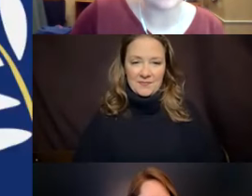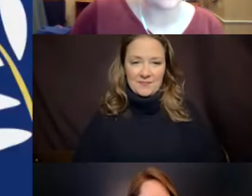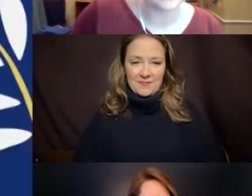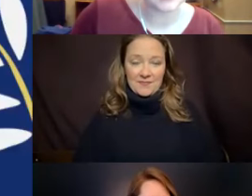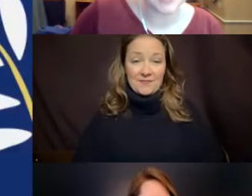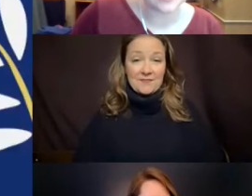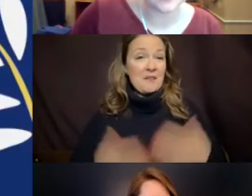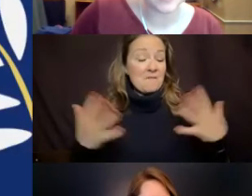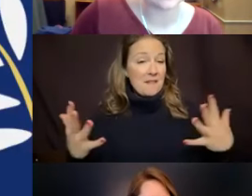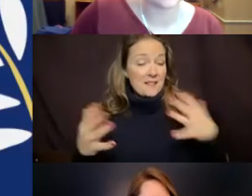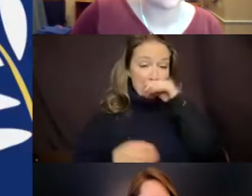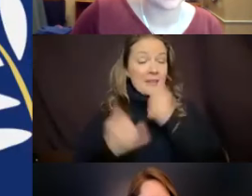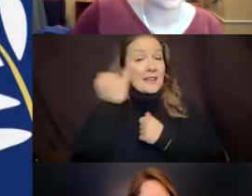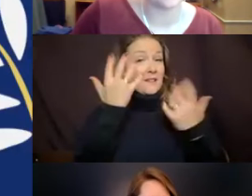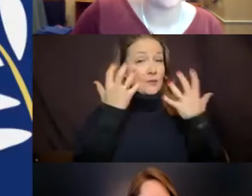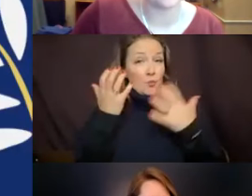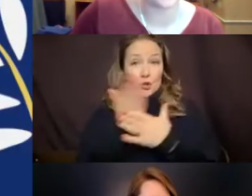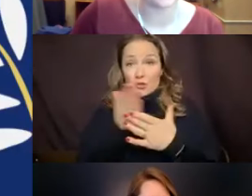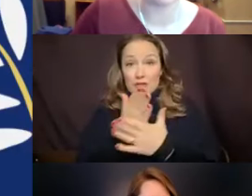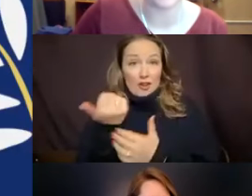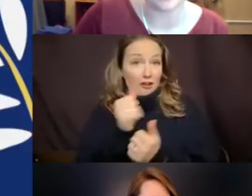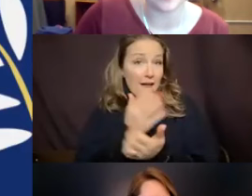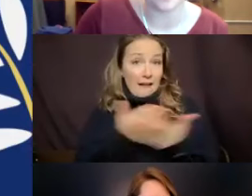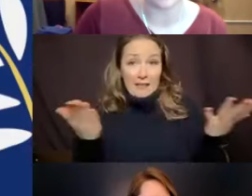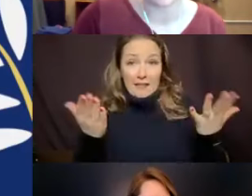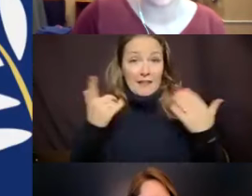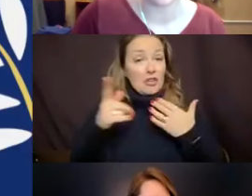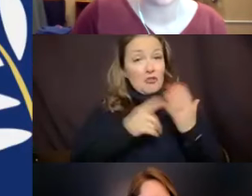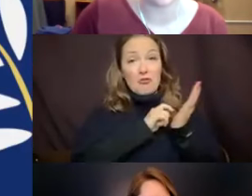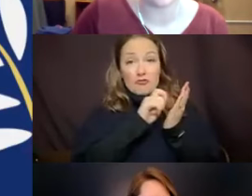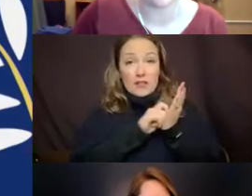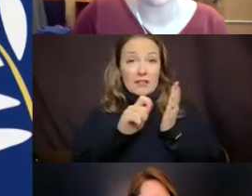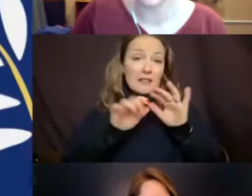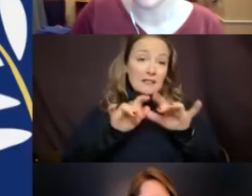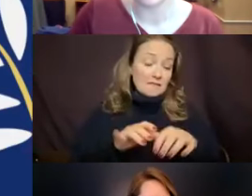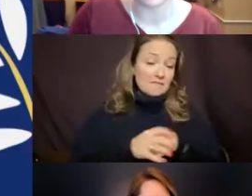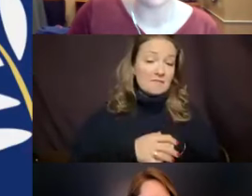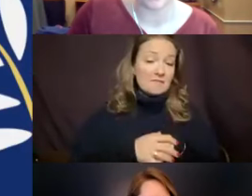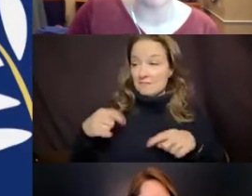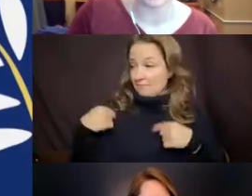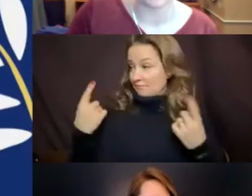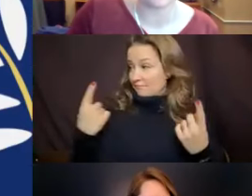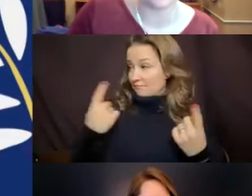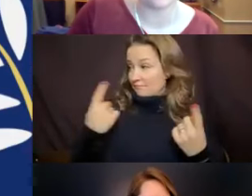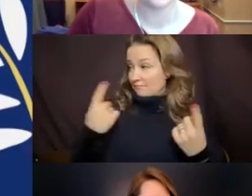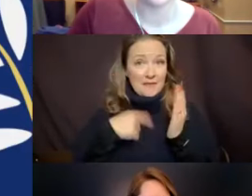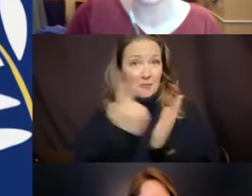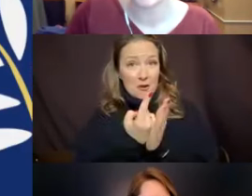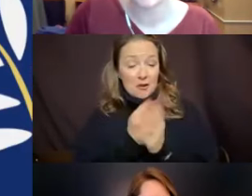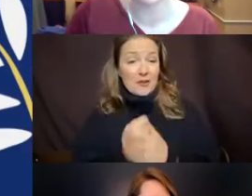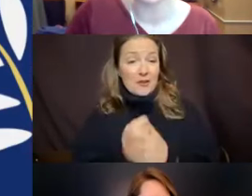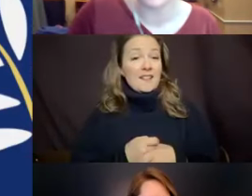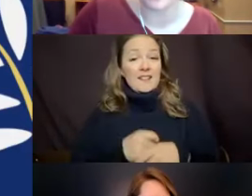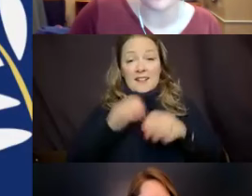Well, if you want to share anything that you have written in the past hour or so in